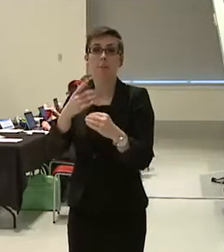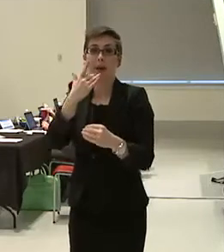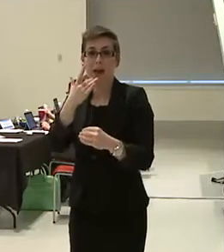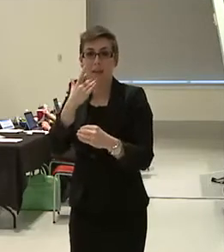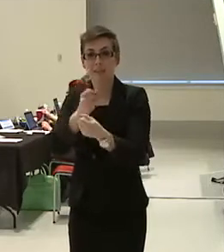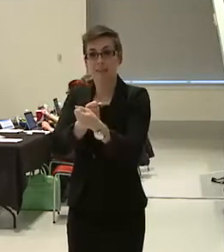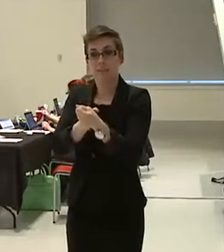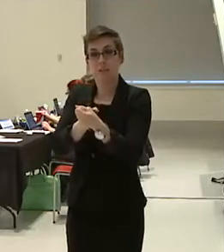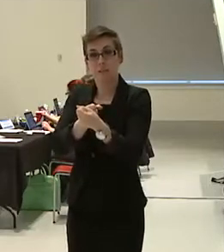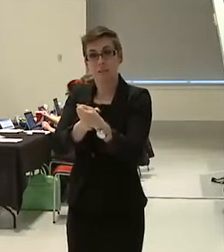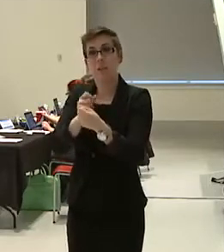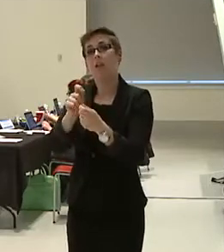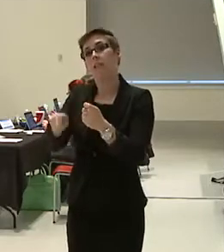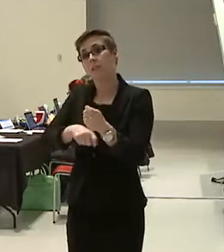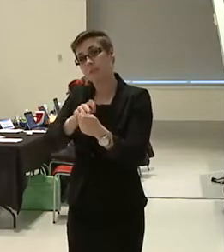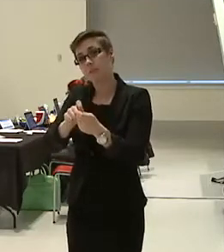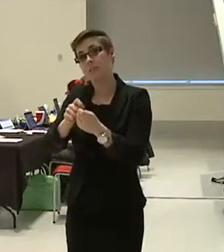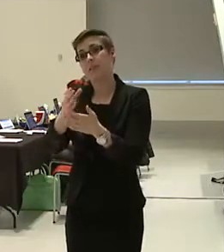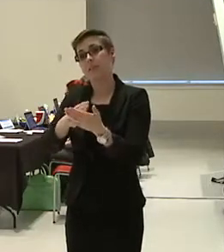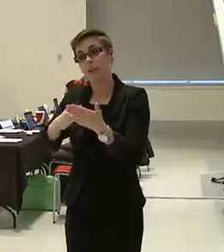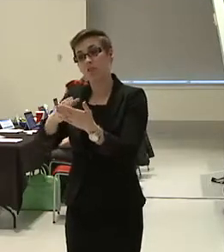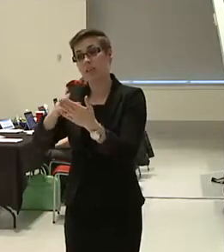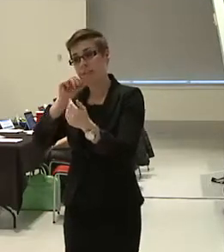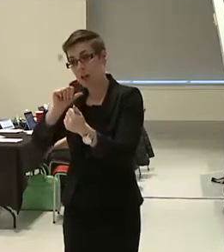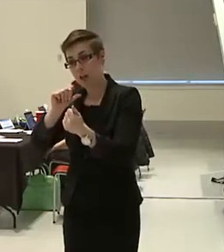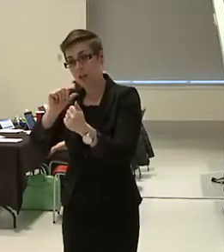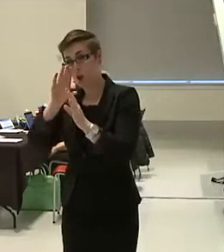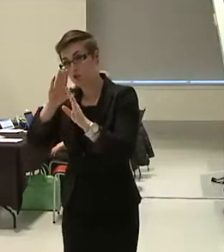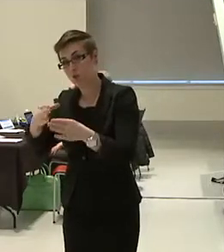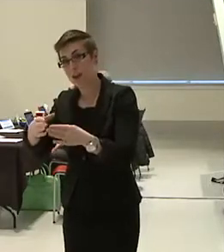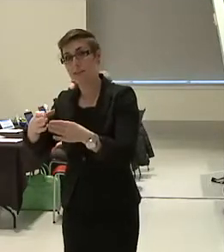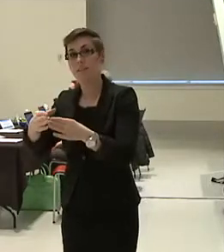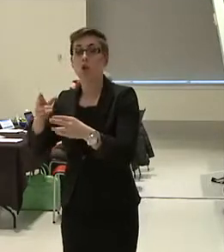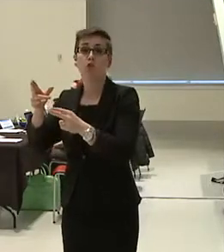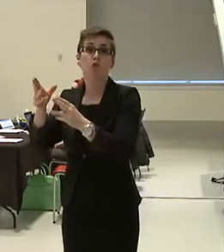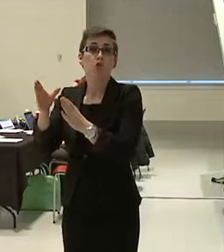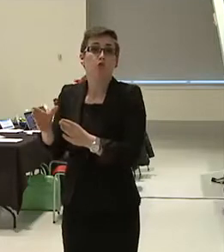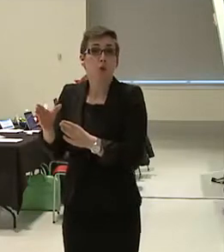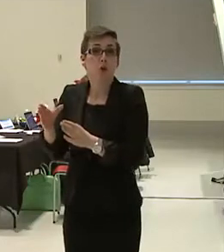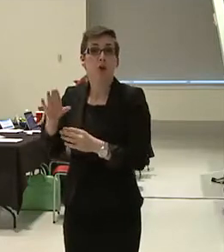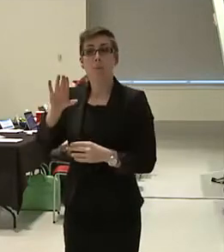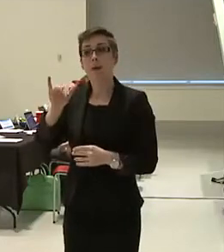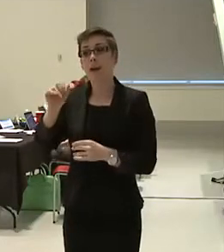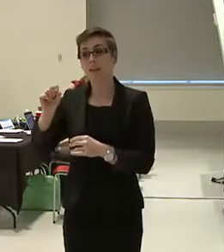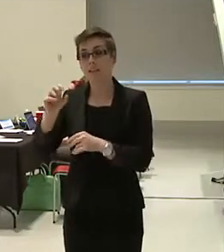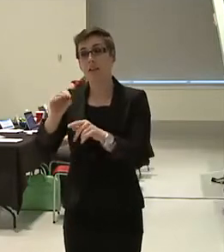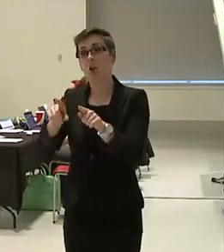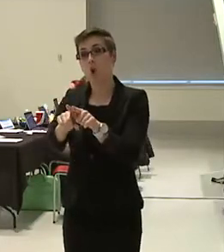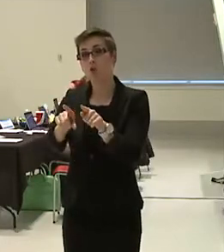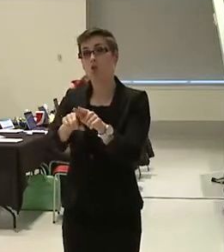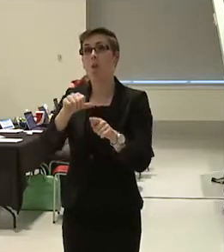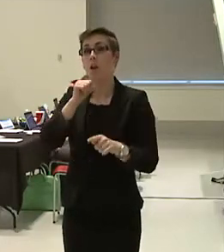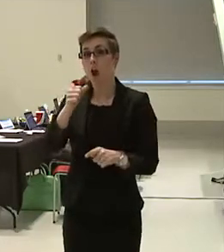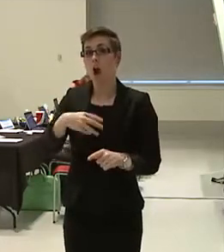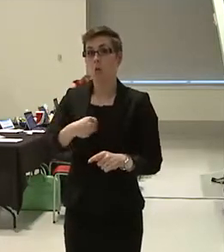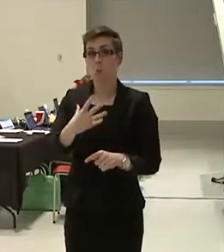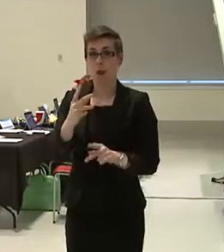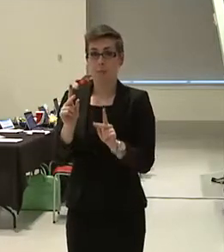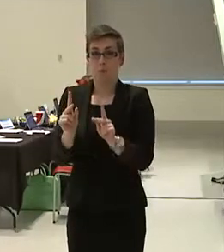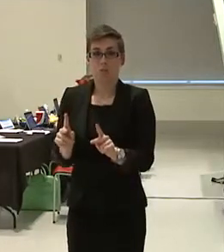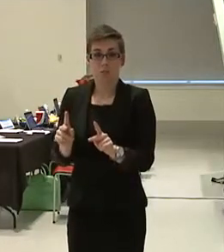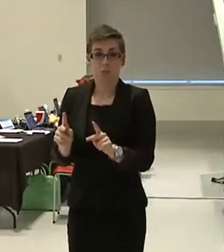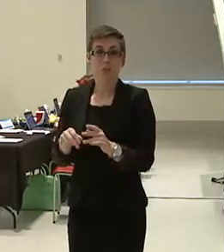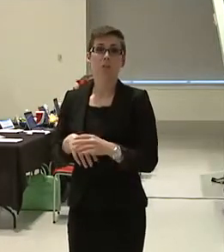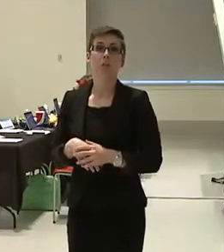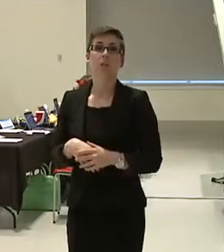bias, and that has specific sections that address shooter bias and decisions related to non-white persons of interest. Ultimately, we believe